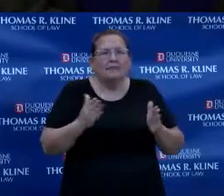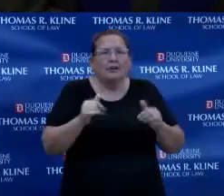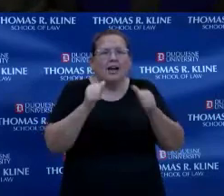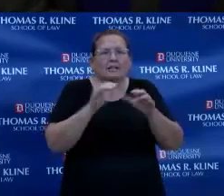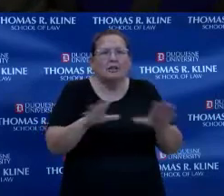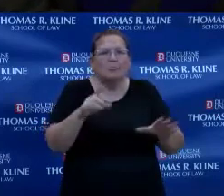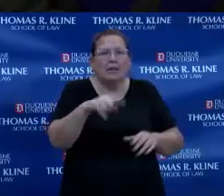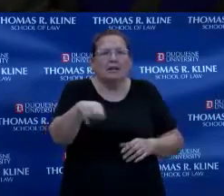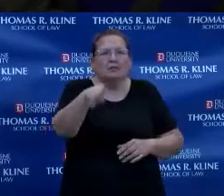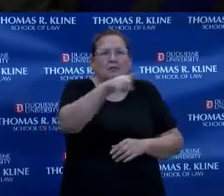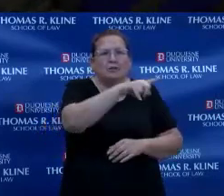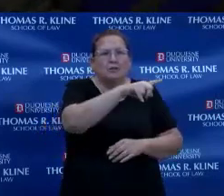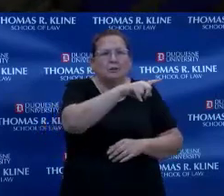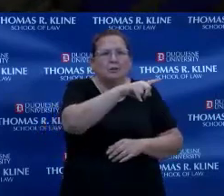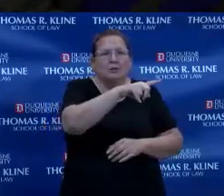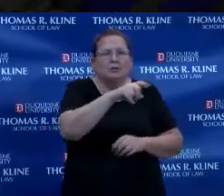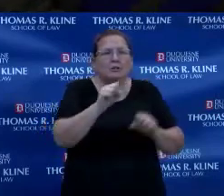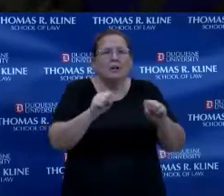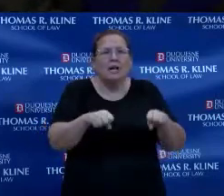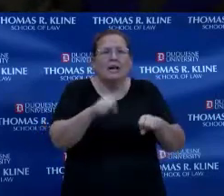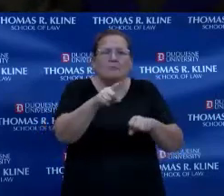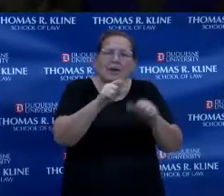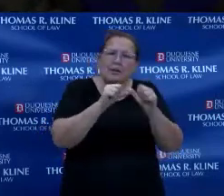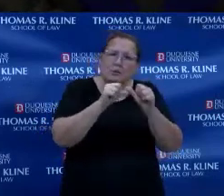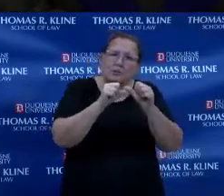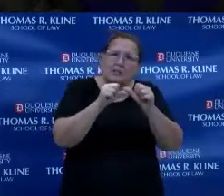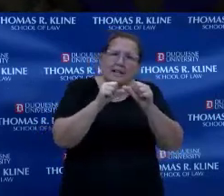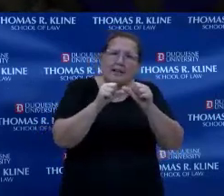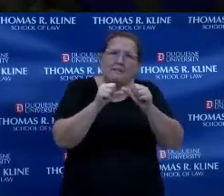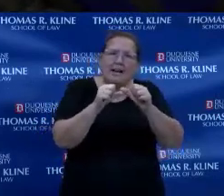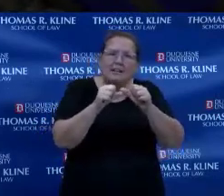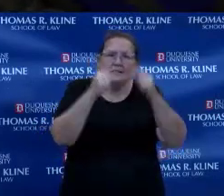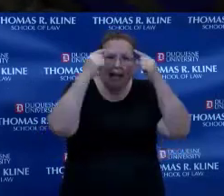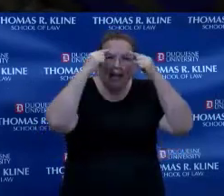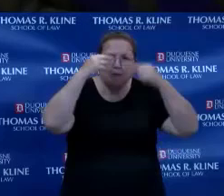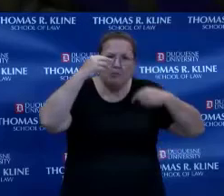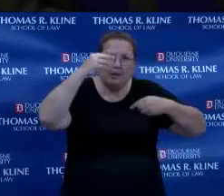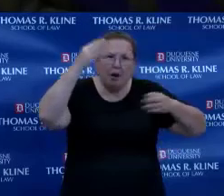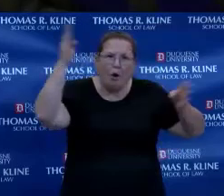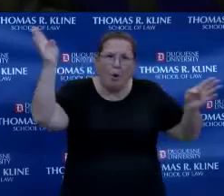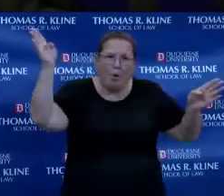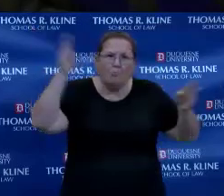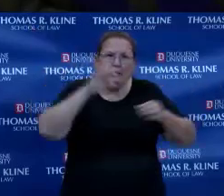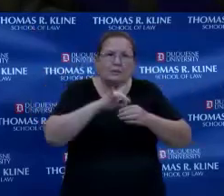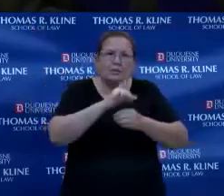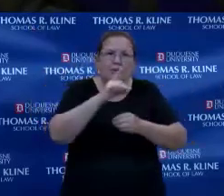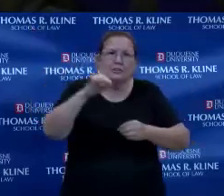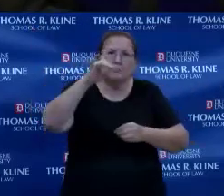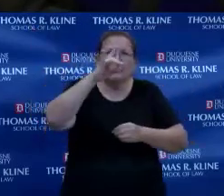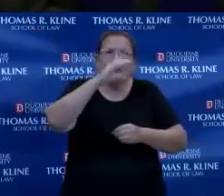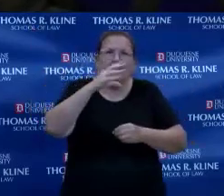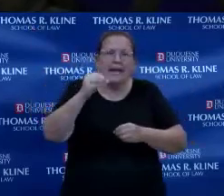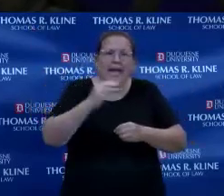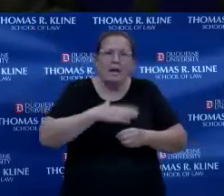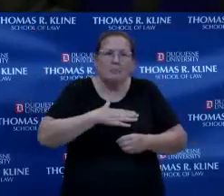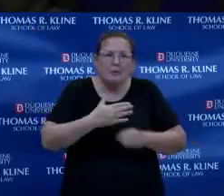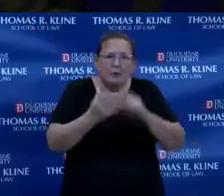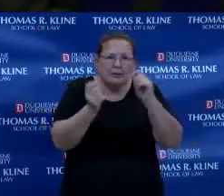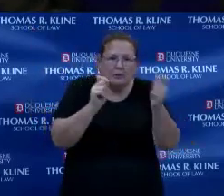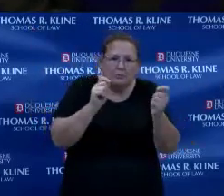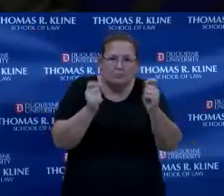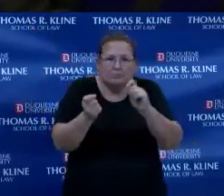counsel. May you steadfastly be open to the Spirit and be willing to be molded,